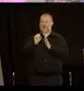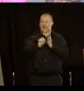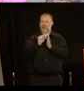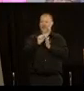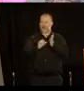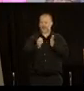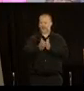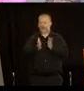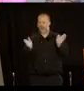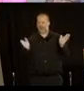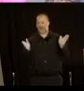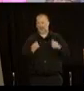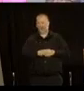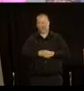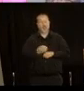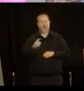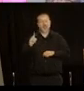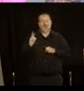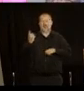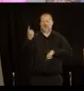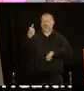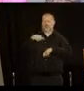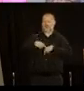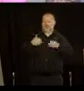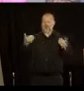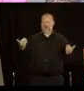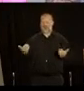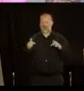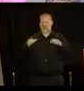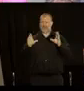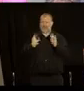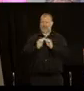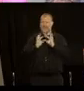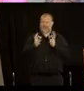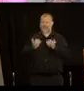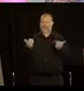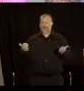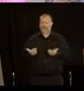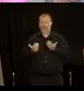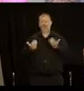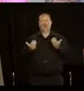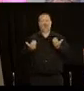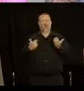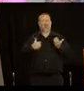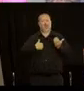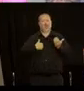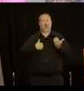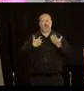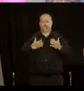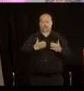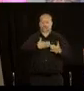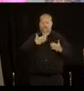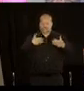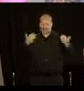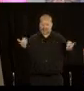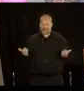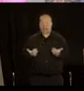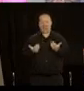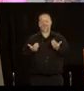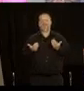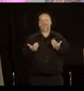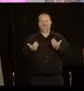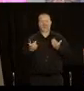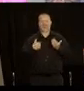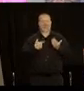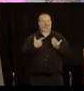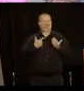General. This is the first time that I've come to the Family Cafe, and I'm very happy to be here. And